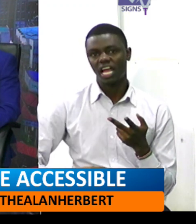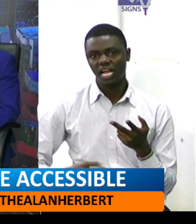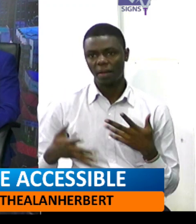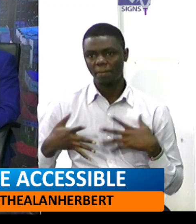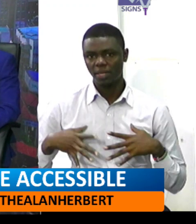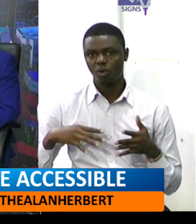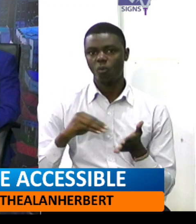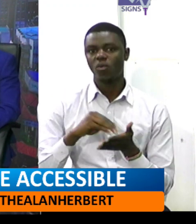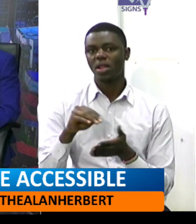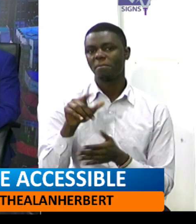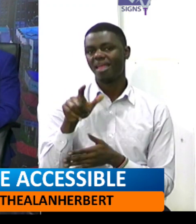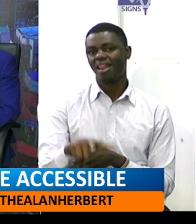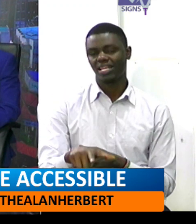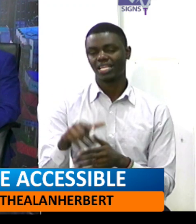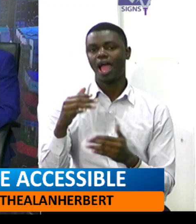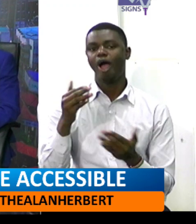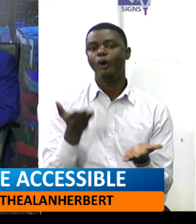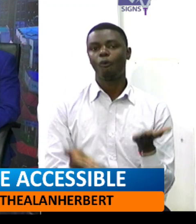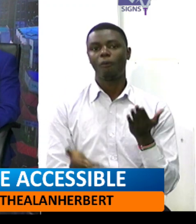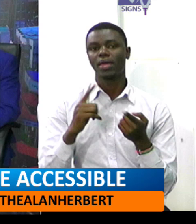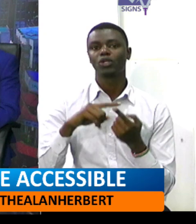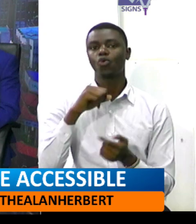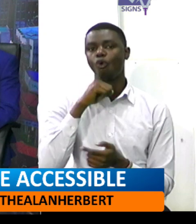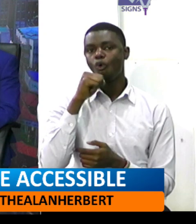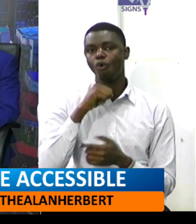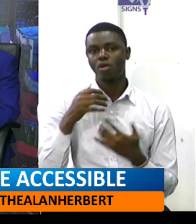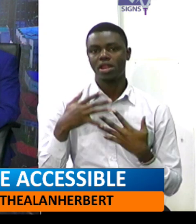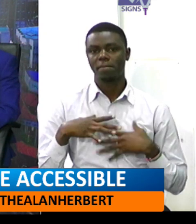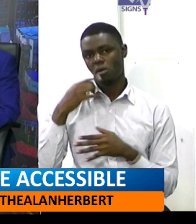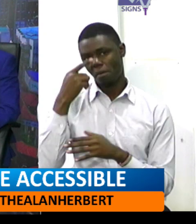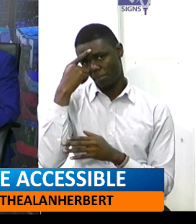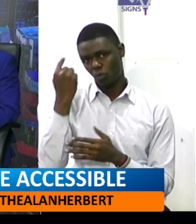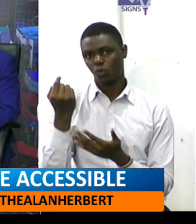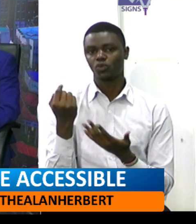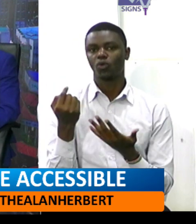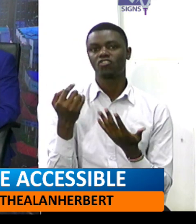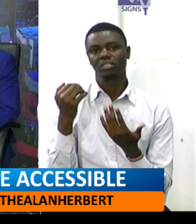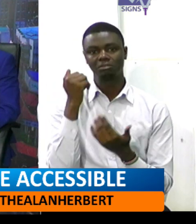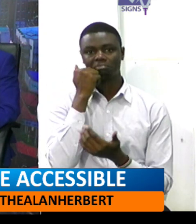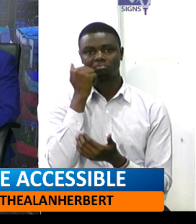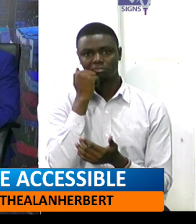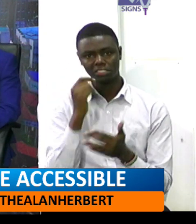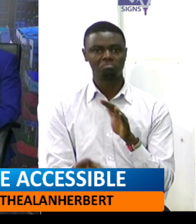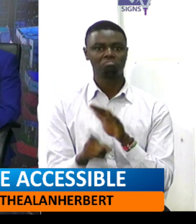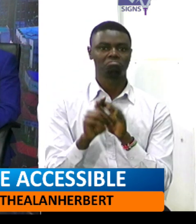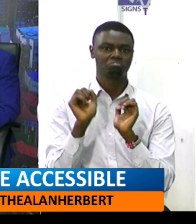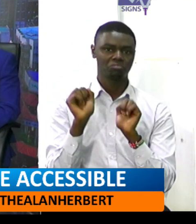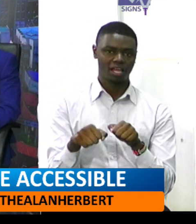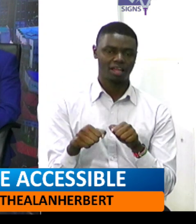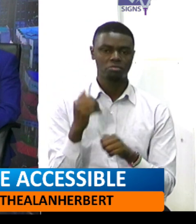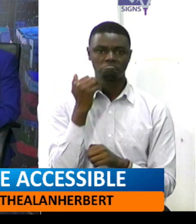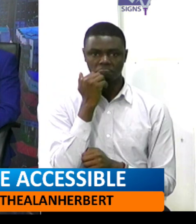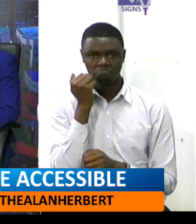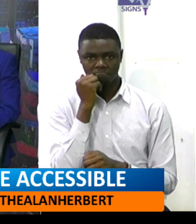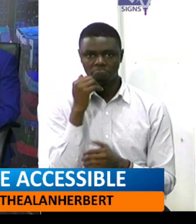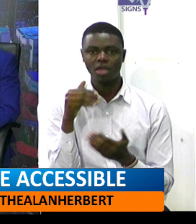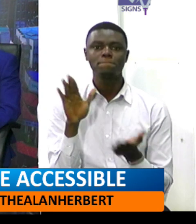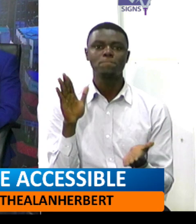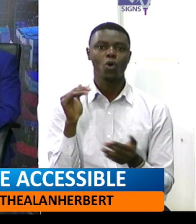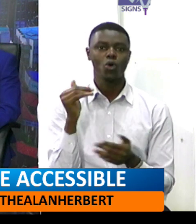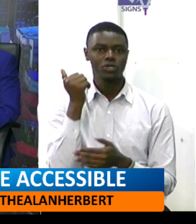would pay less premium compared to older people because of the propensity for sickness older people tend to be more